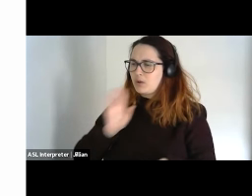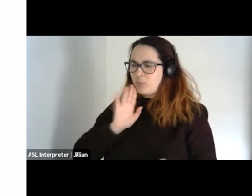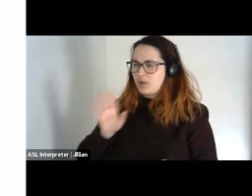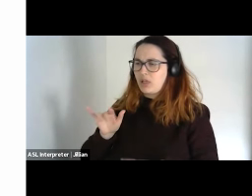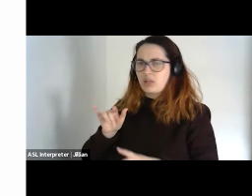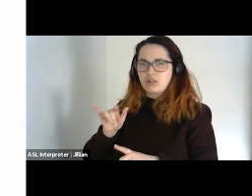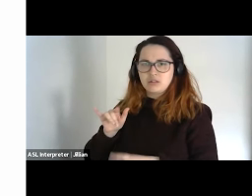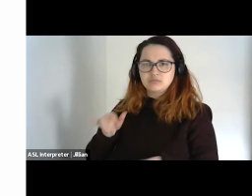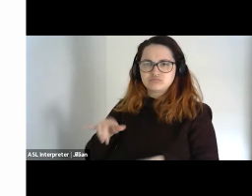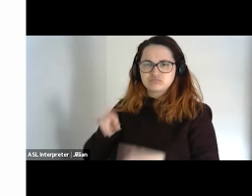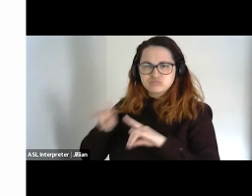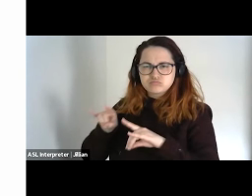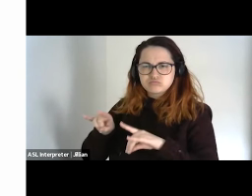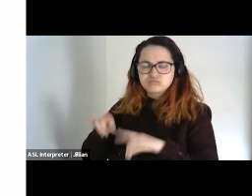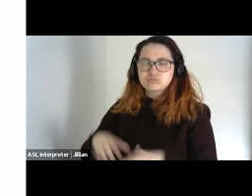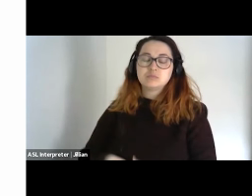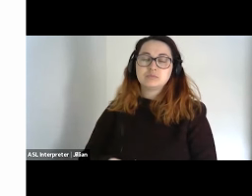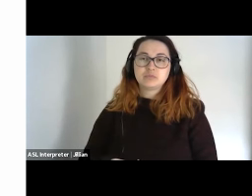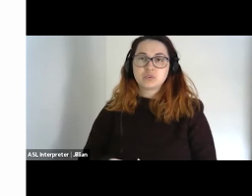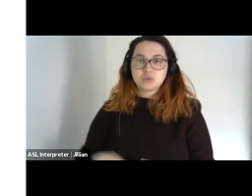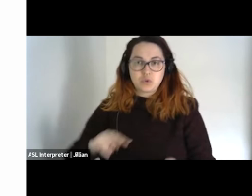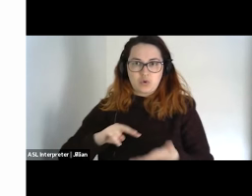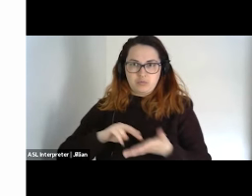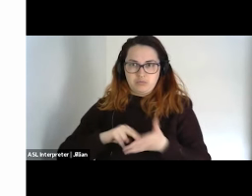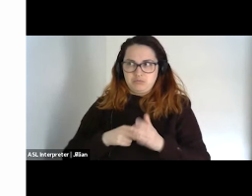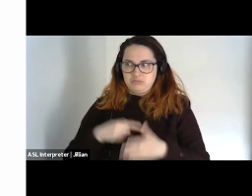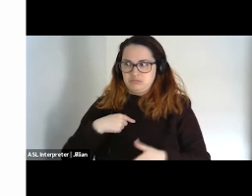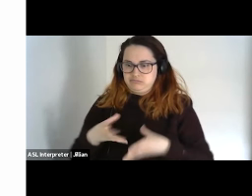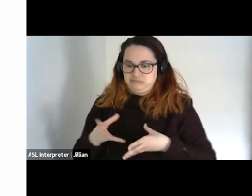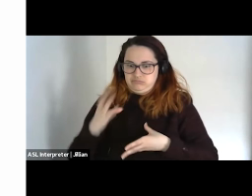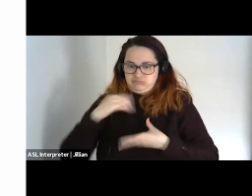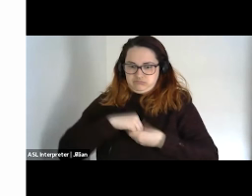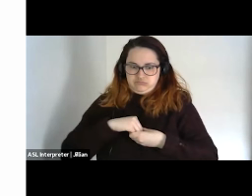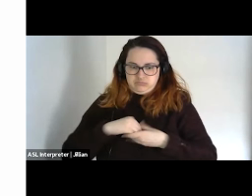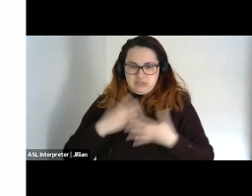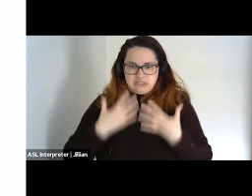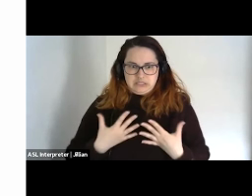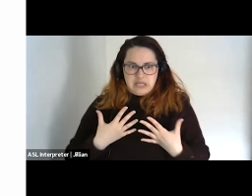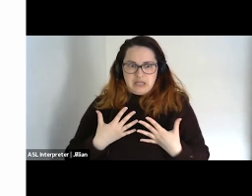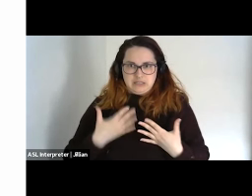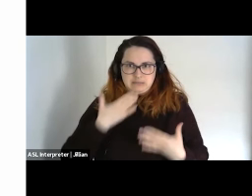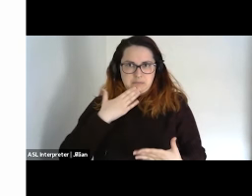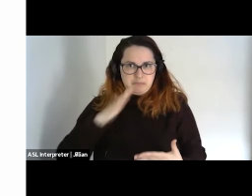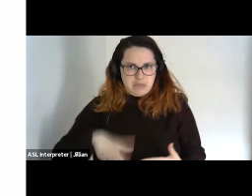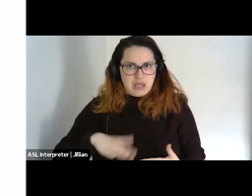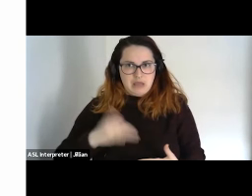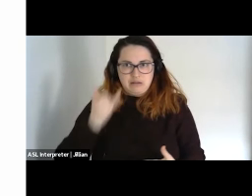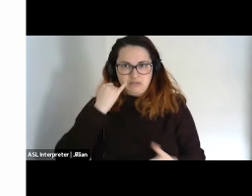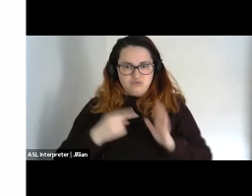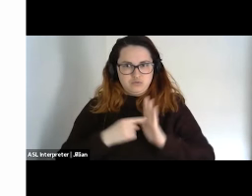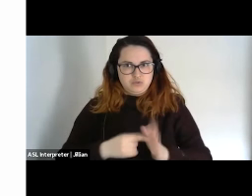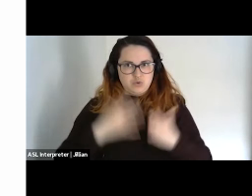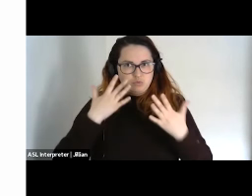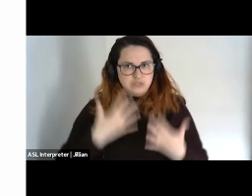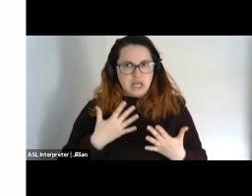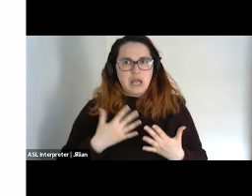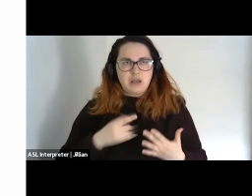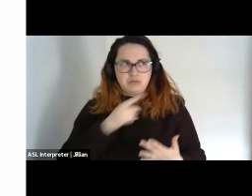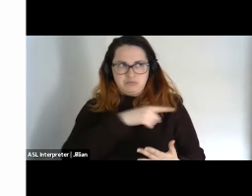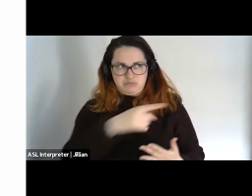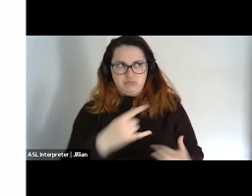sense for us to have the belief expressing sadness is bad. And if I do, people will make fun of me. As an adult, however, we may